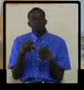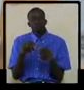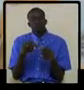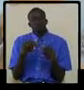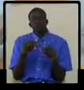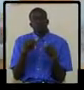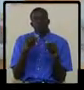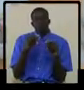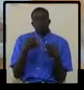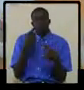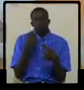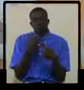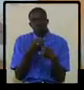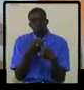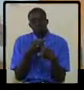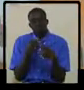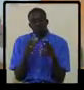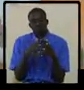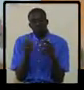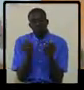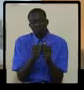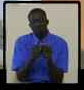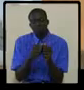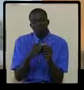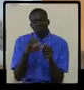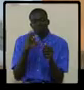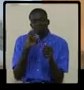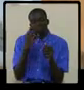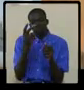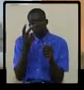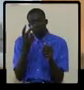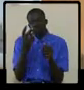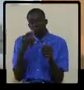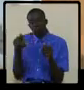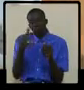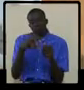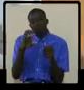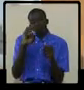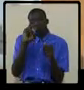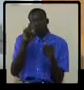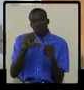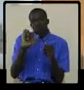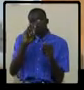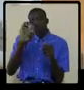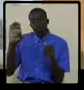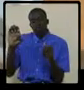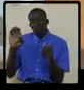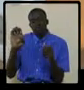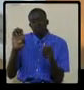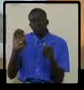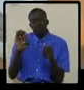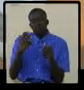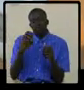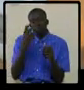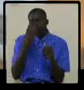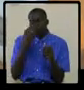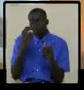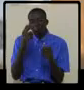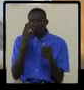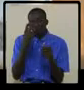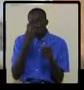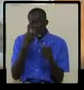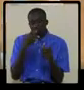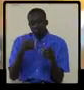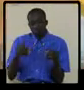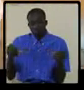Now, when metals react with oxygen, what results is called oxides. We will use a gas jar to burn these metals one